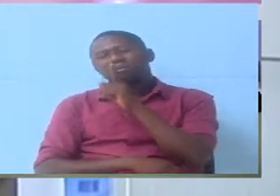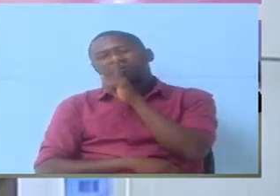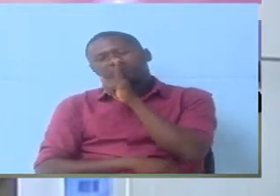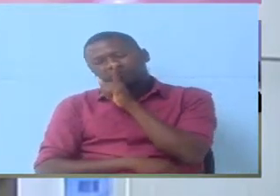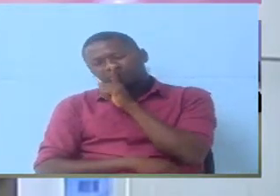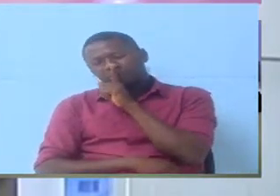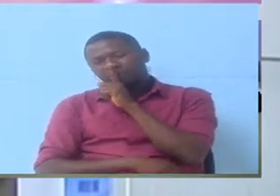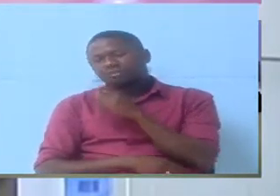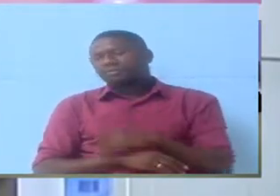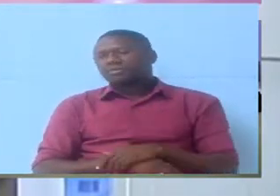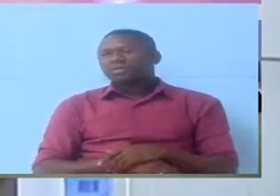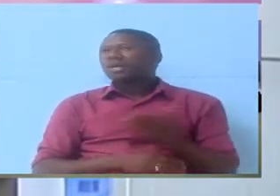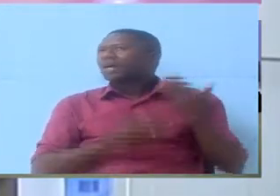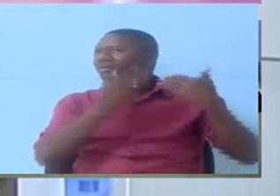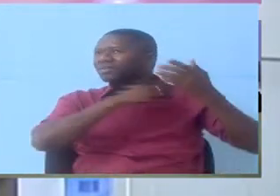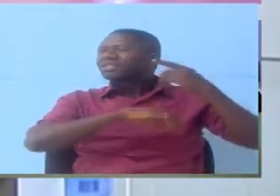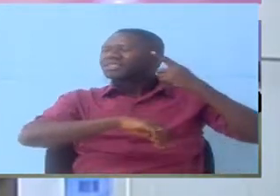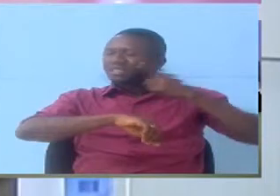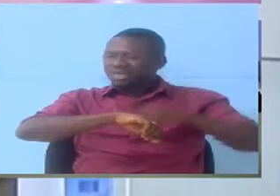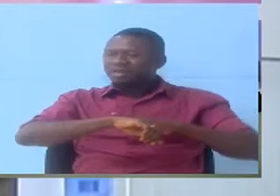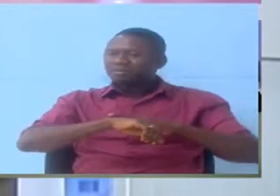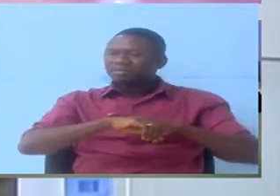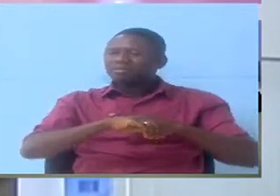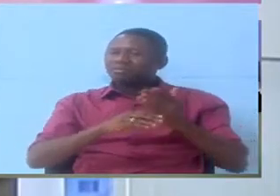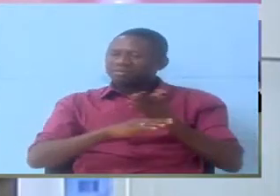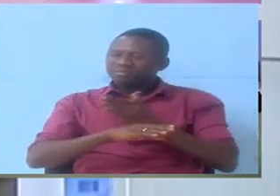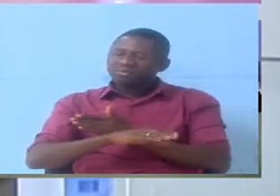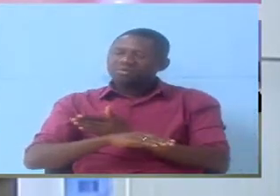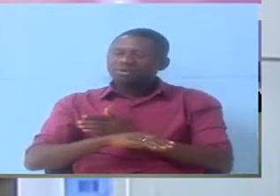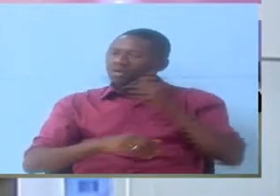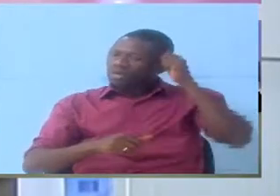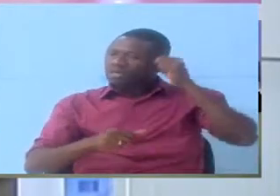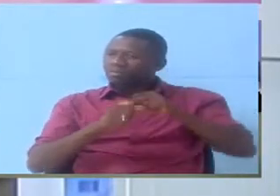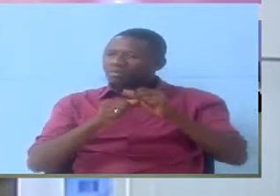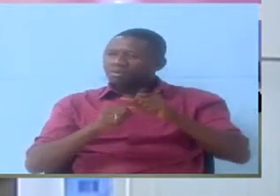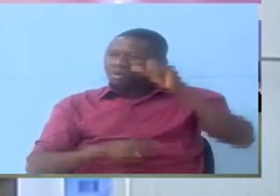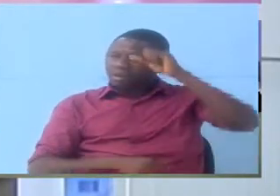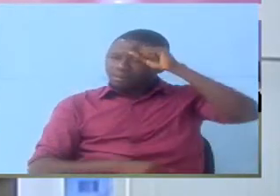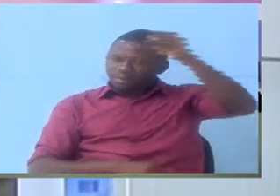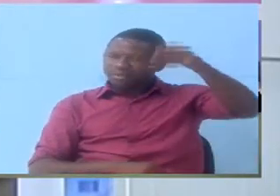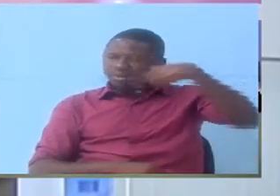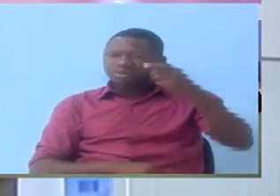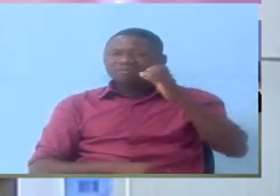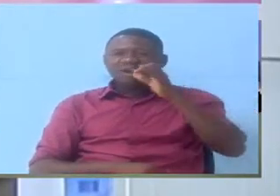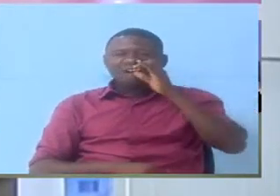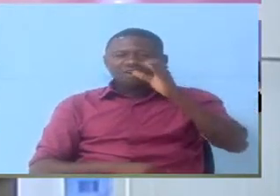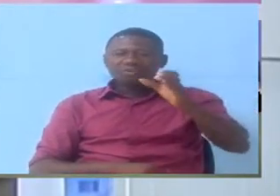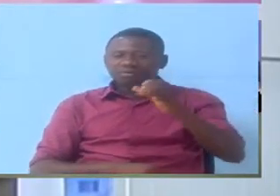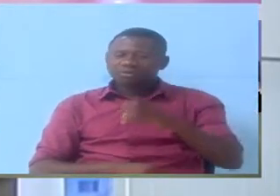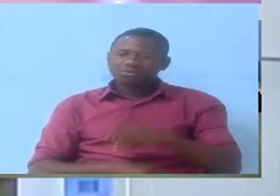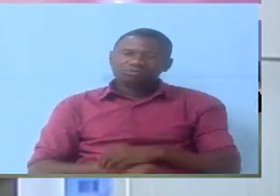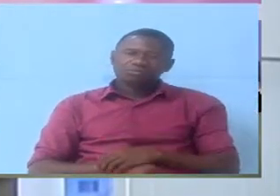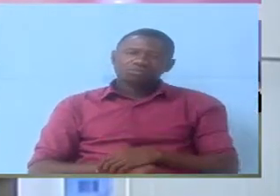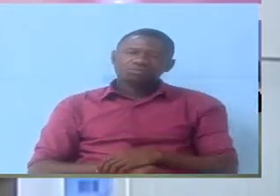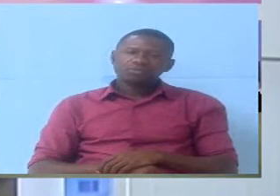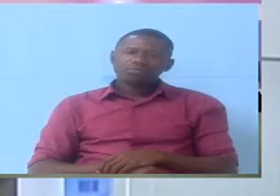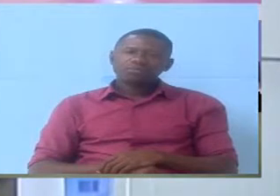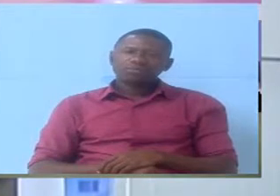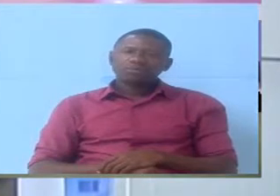there was a time. Watina atasoto. I remember the president of Cote d'Ivoire. Nari hakilo bakan Cote d'Ivoire la president